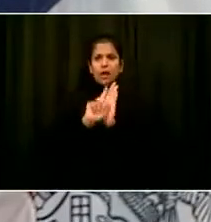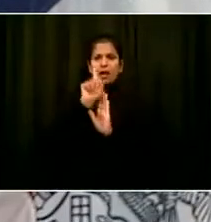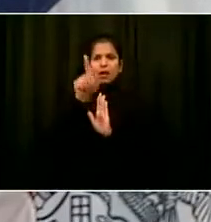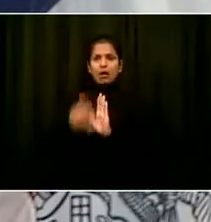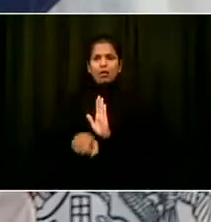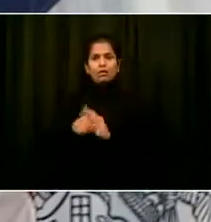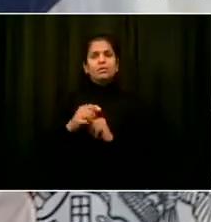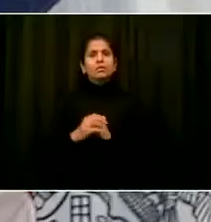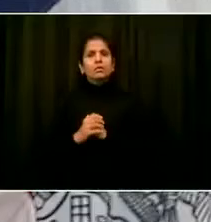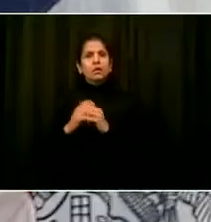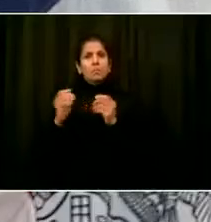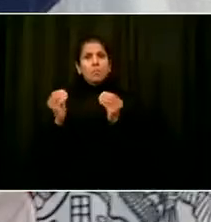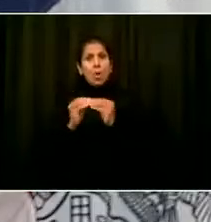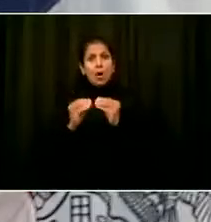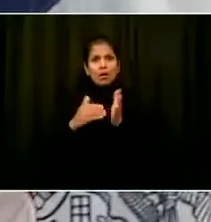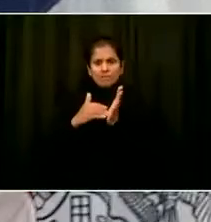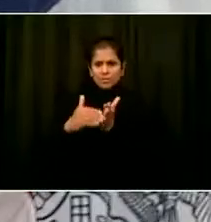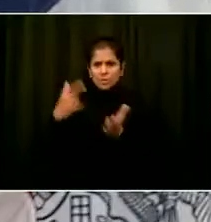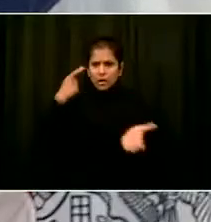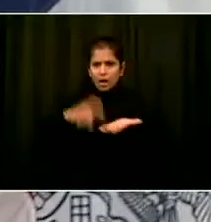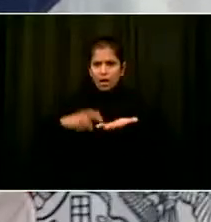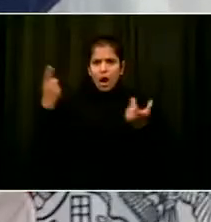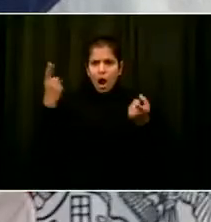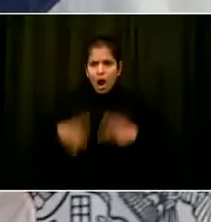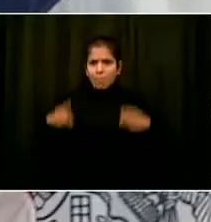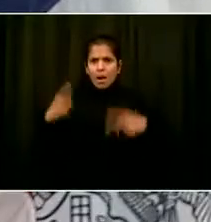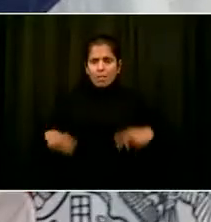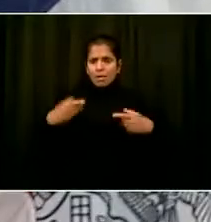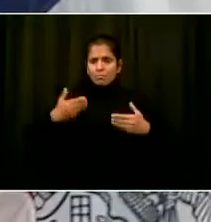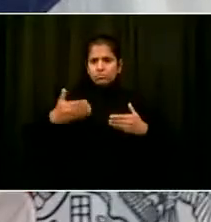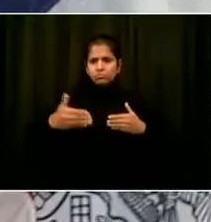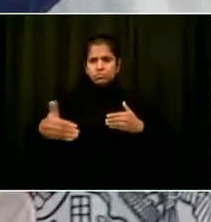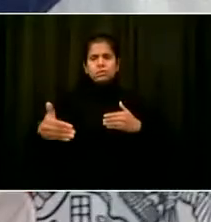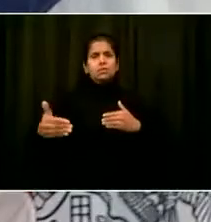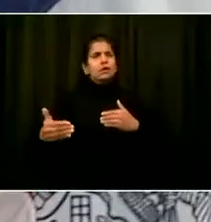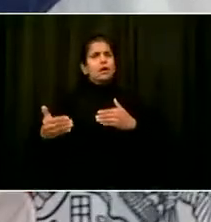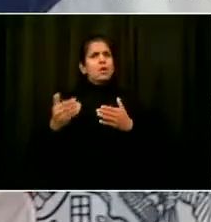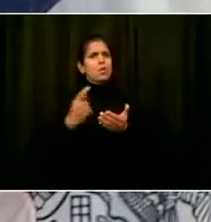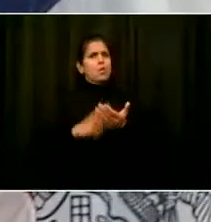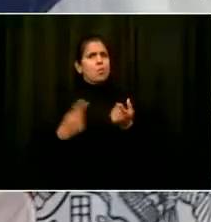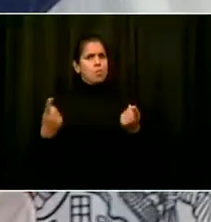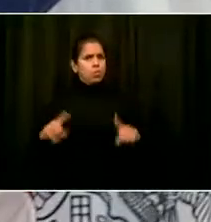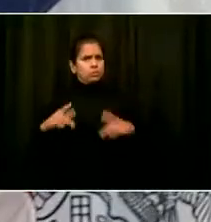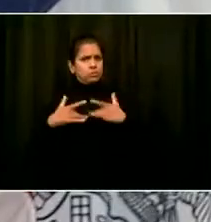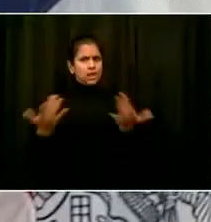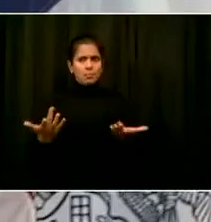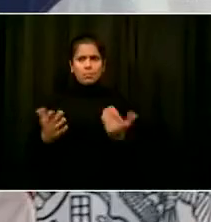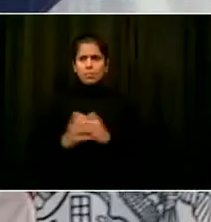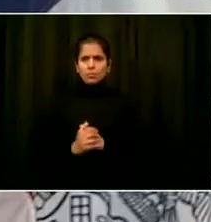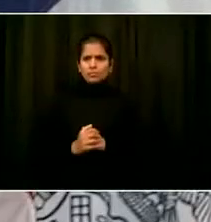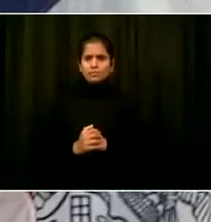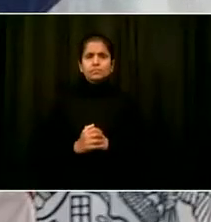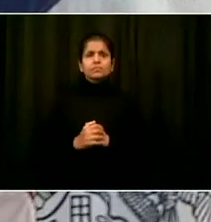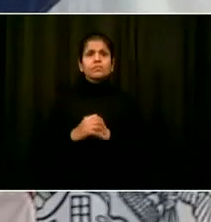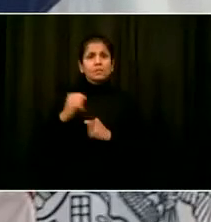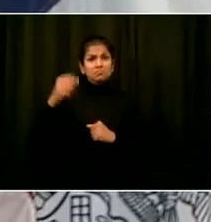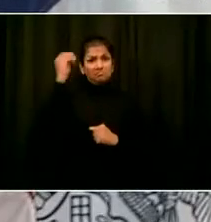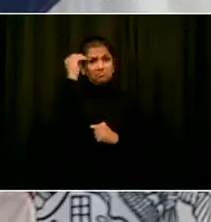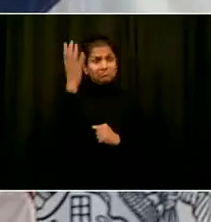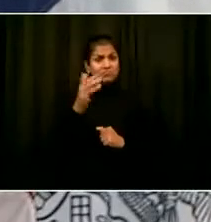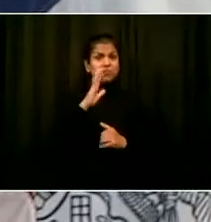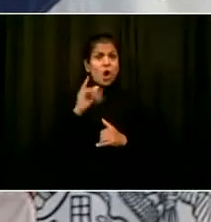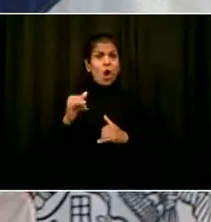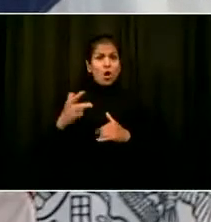issues involved with those accused and what do you say to New Yorkers who are getting increasingly worried and afraid to use the